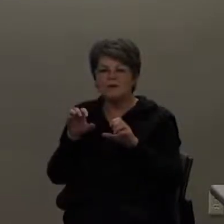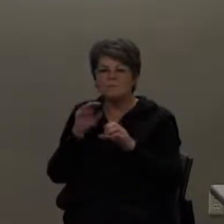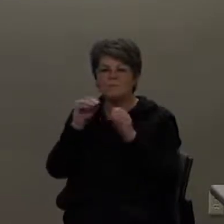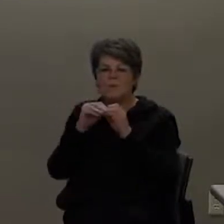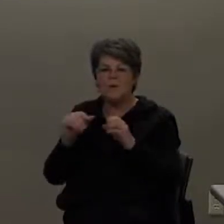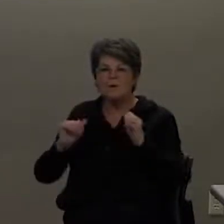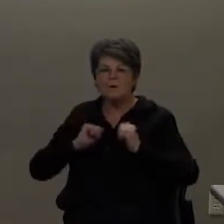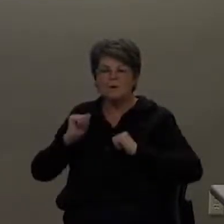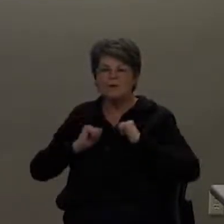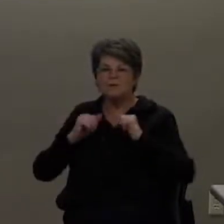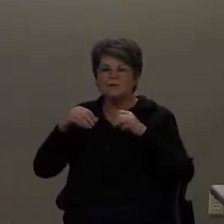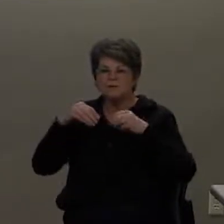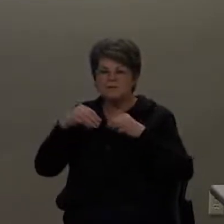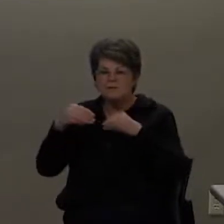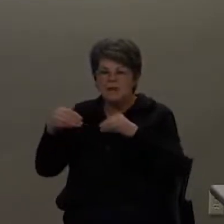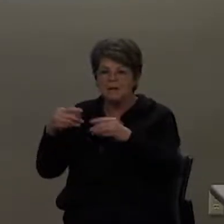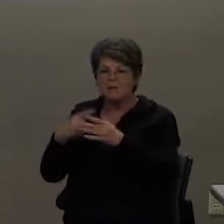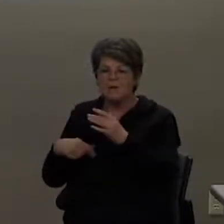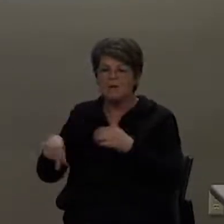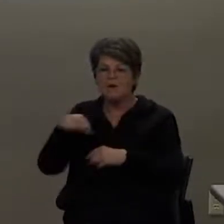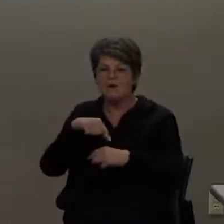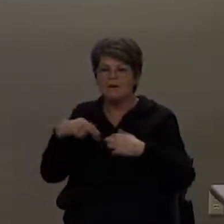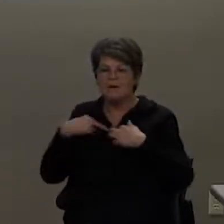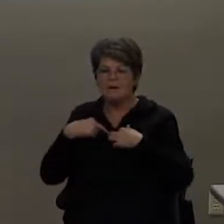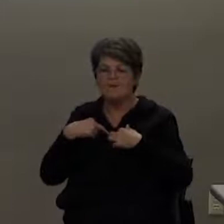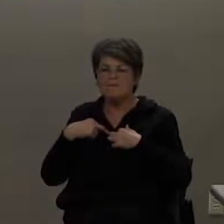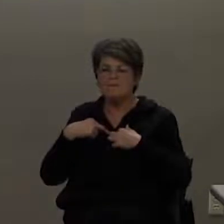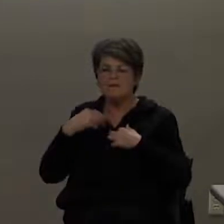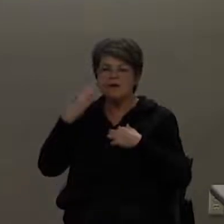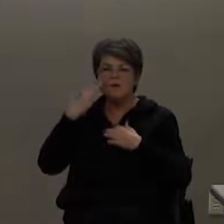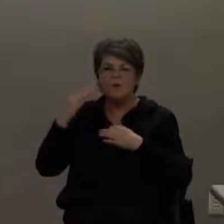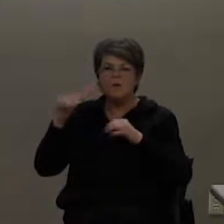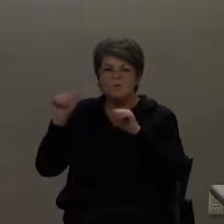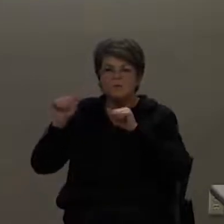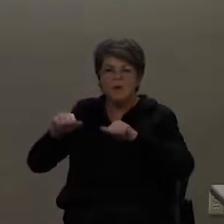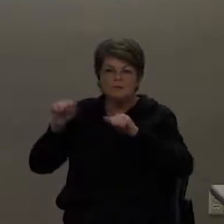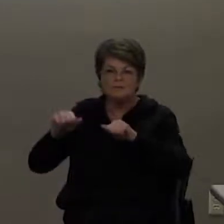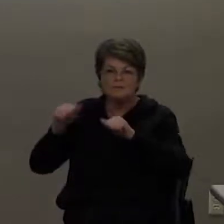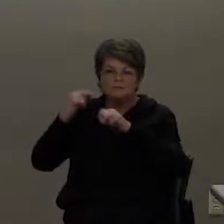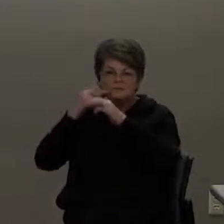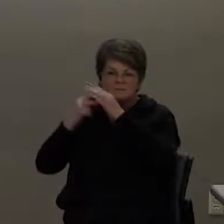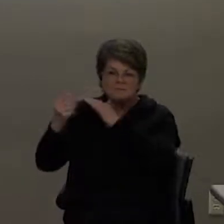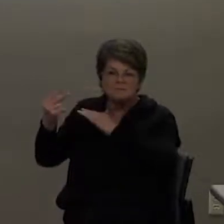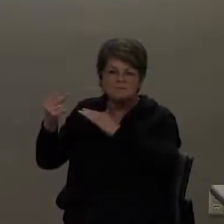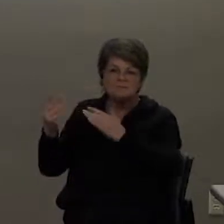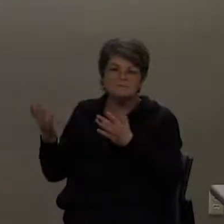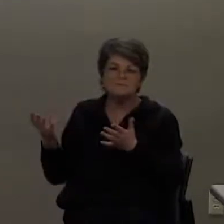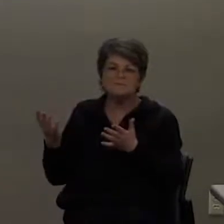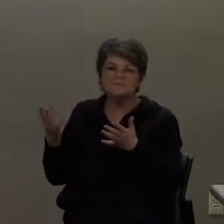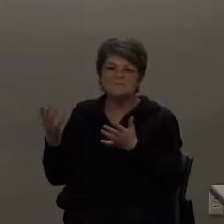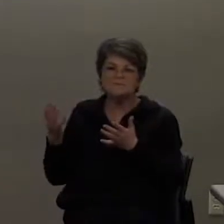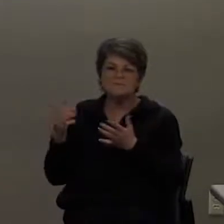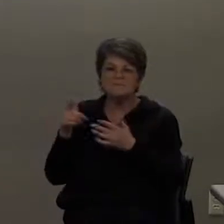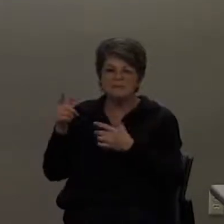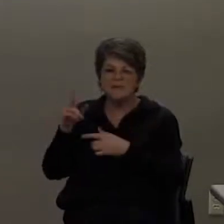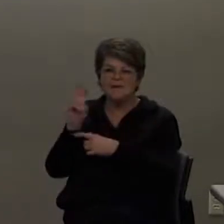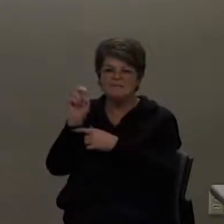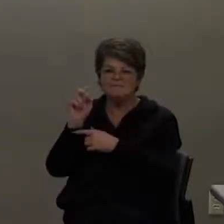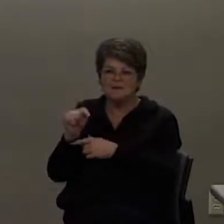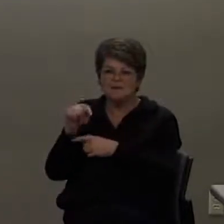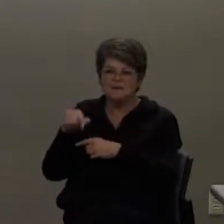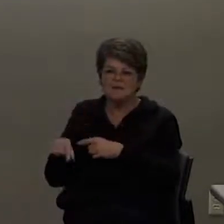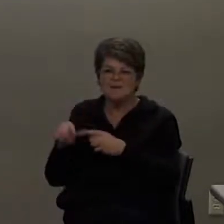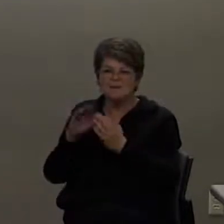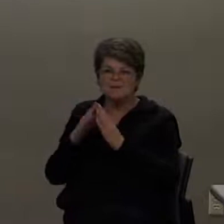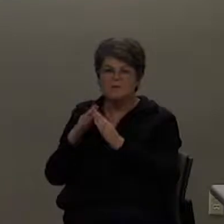with selling what we have, because prospects, and I know I talked about this with you before, prospects vet this community